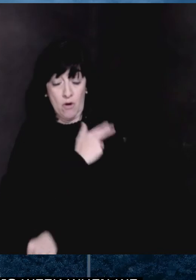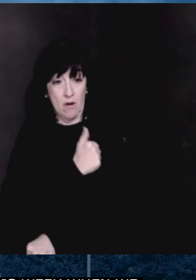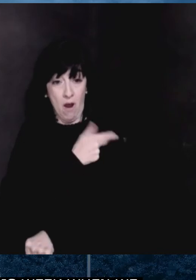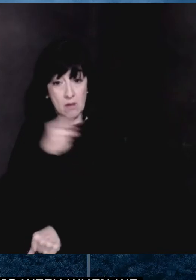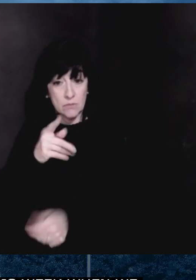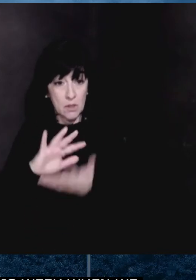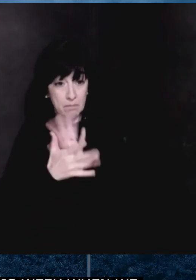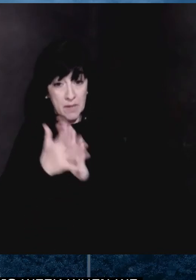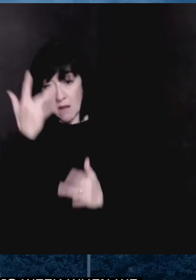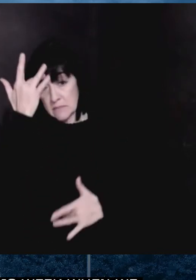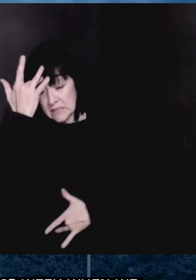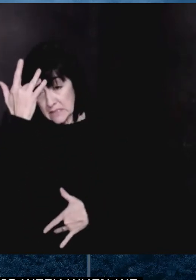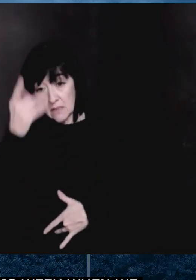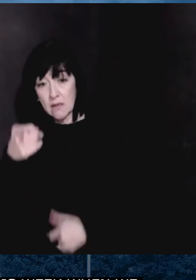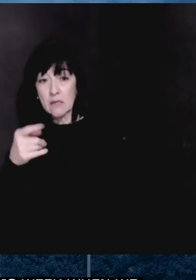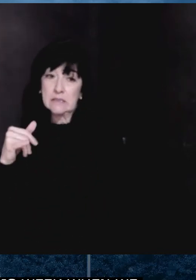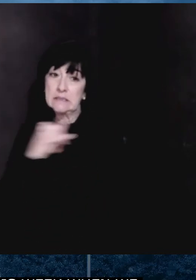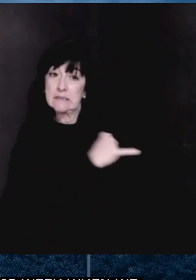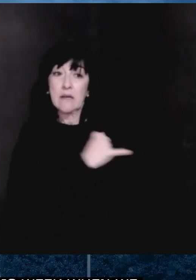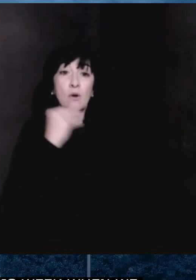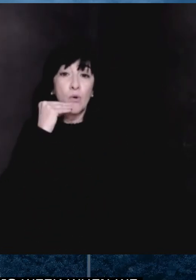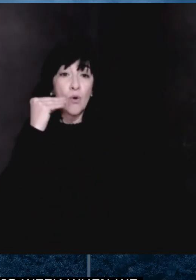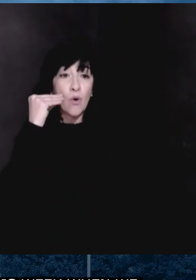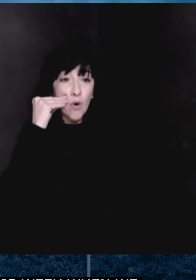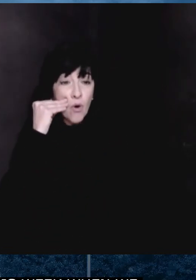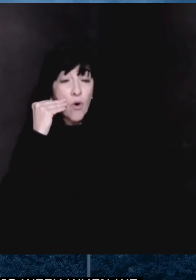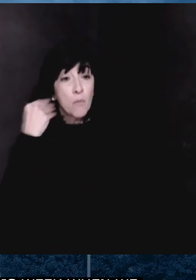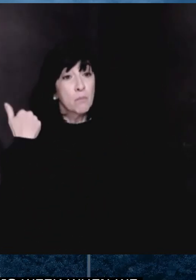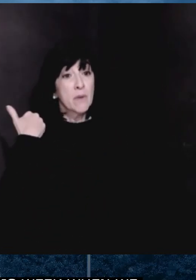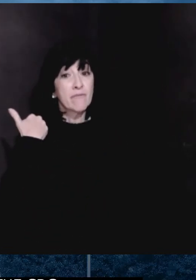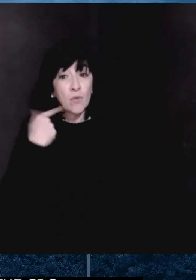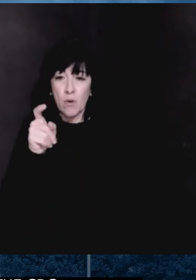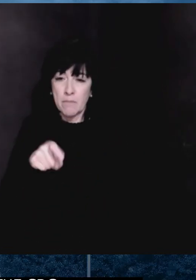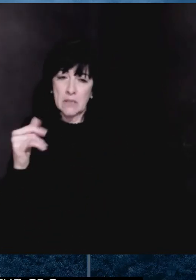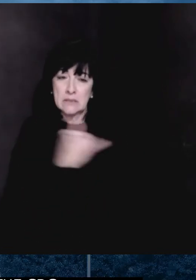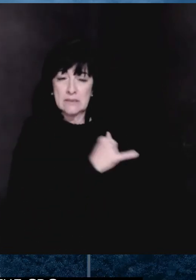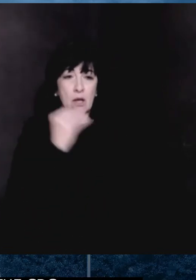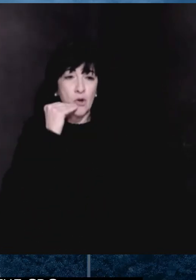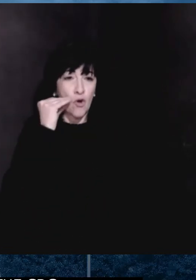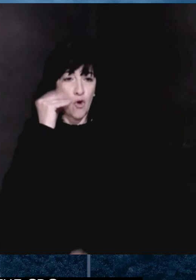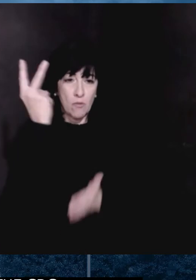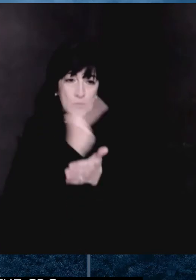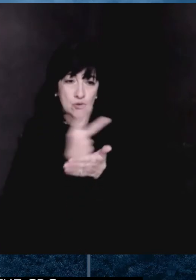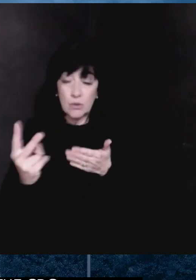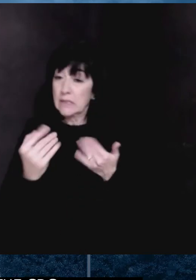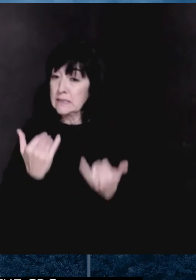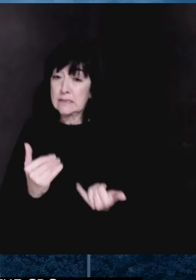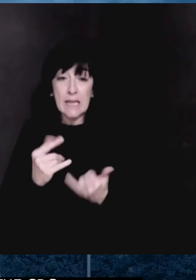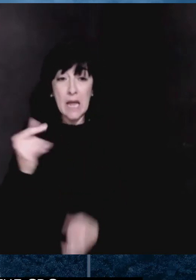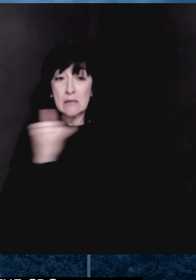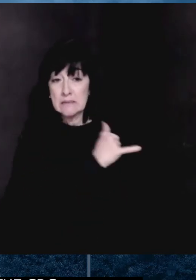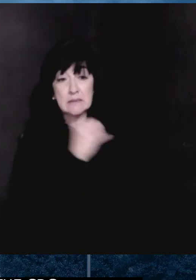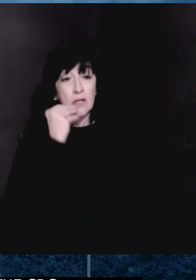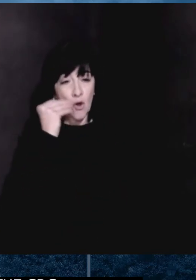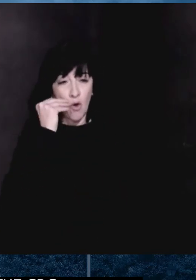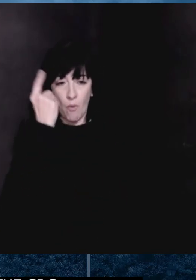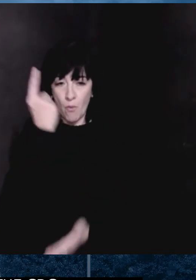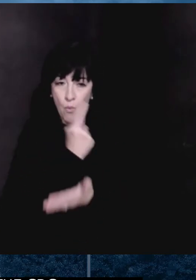staff sooner. I can't remember exactly the numbers, but it was a significant improvement on the